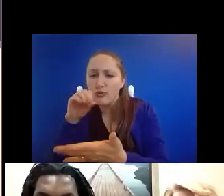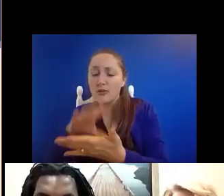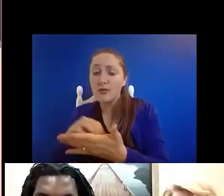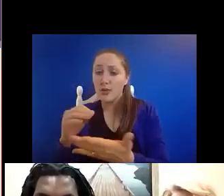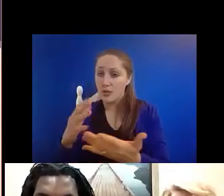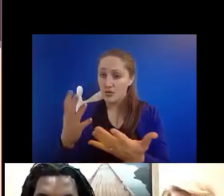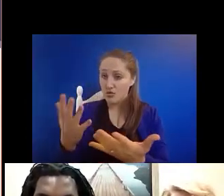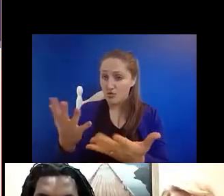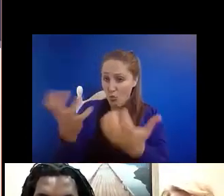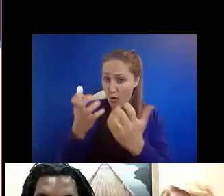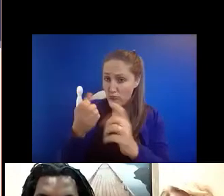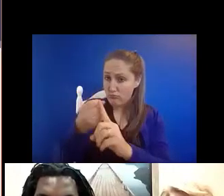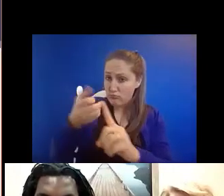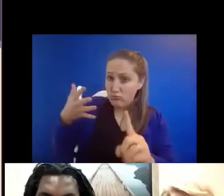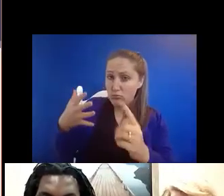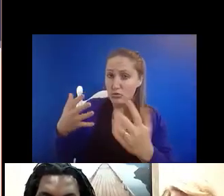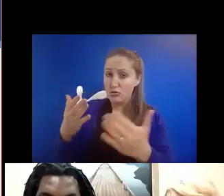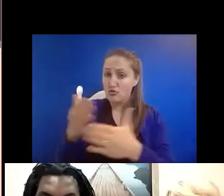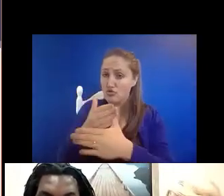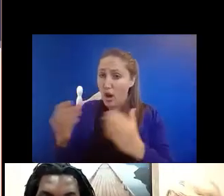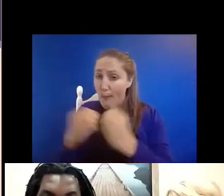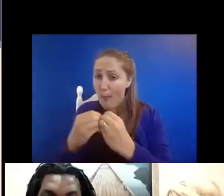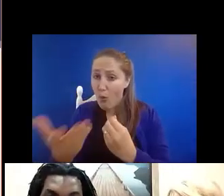share about that?